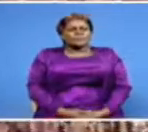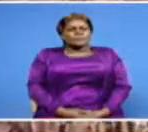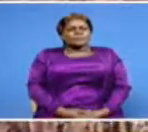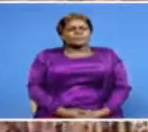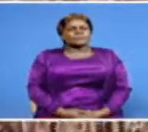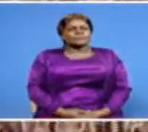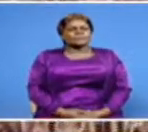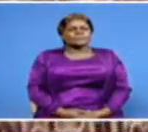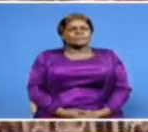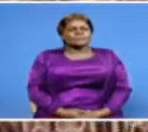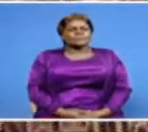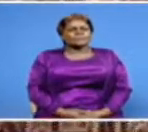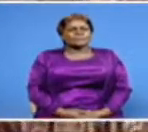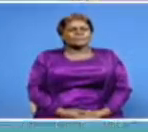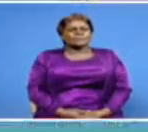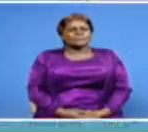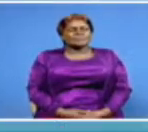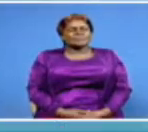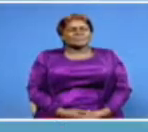News, Nairobi.